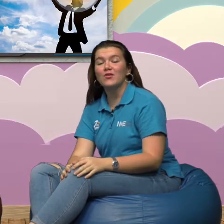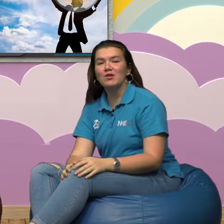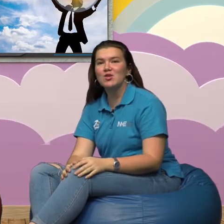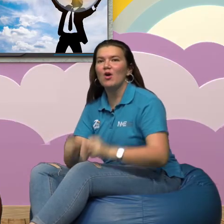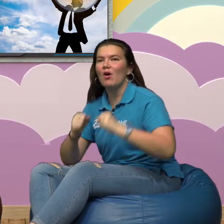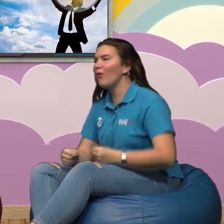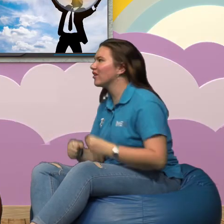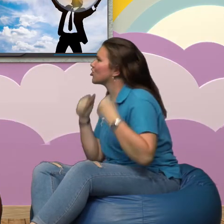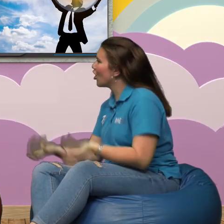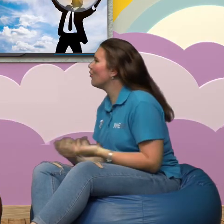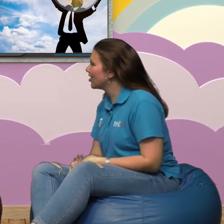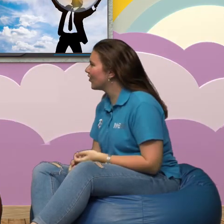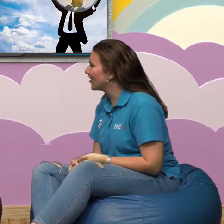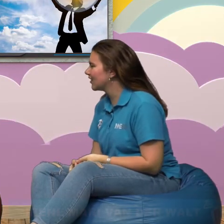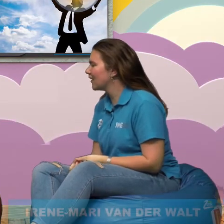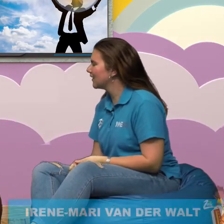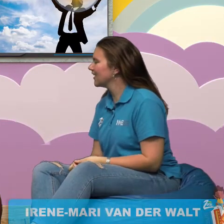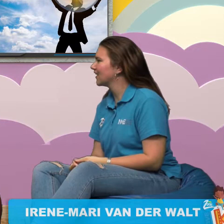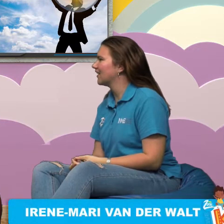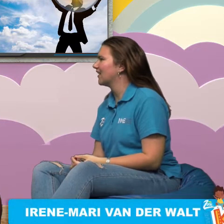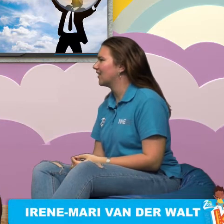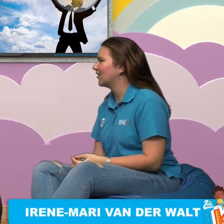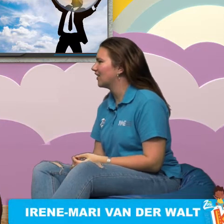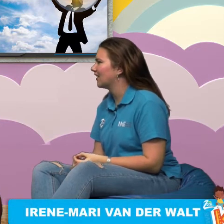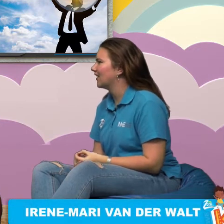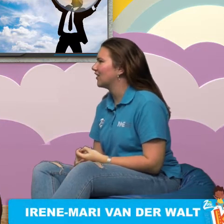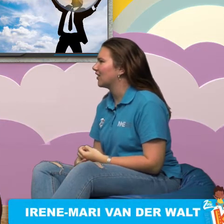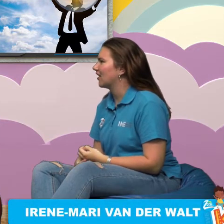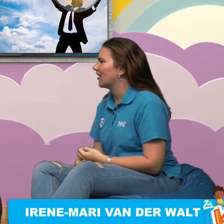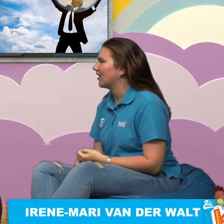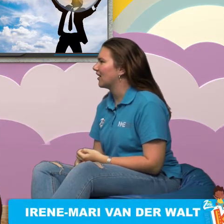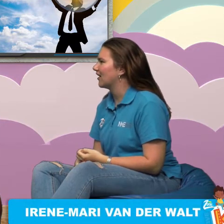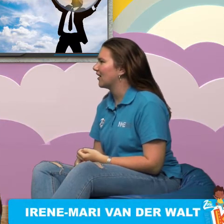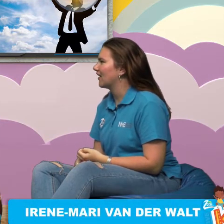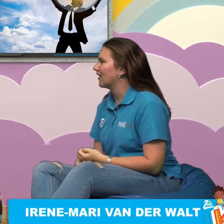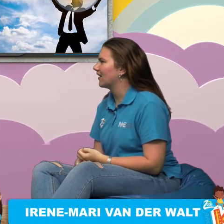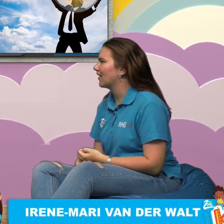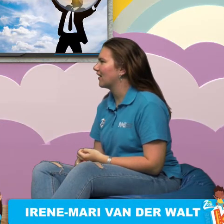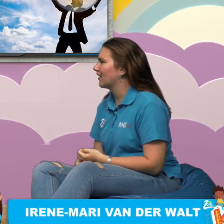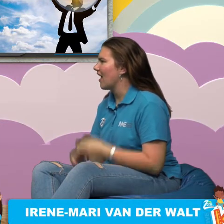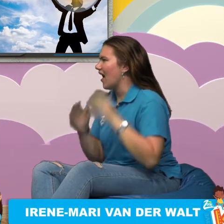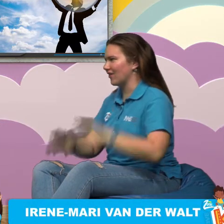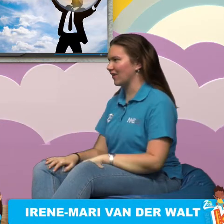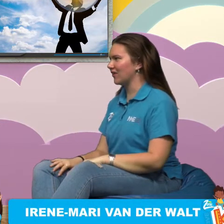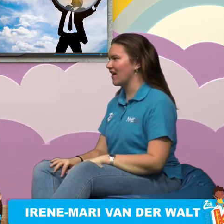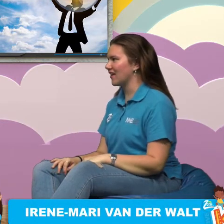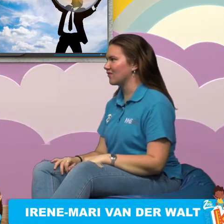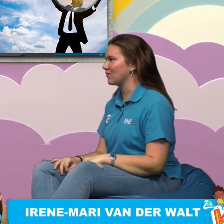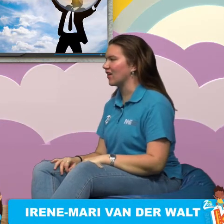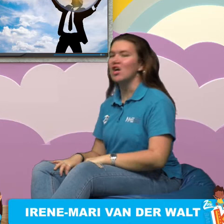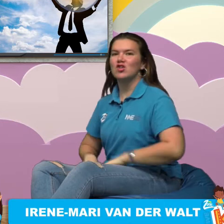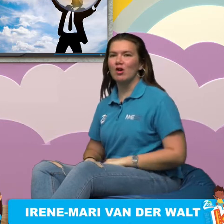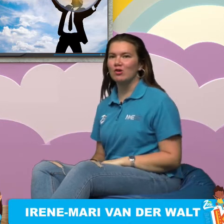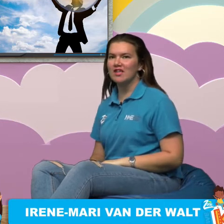Wow, those two are always so much fun, aren't they, Emily? They are. So can you also have some fun? I think we can have